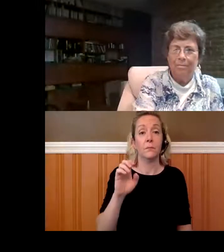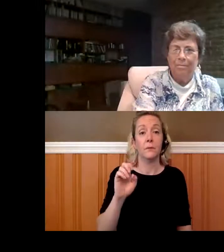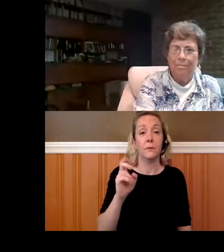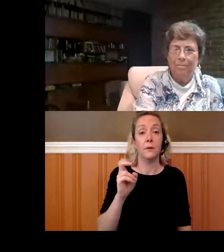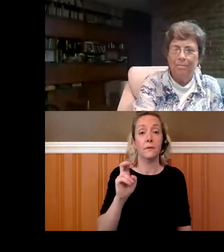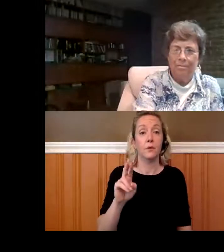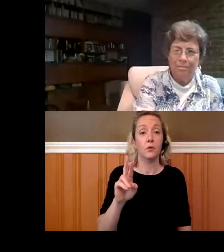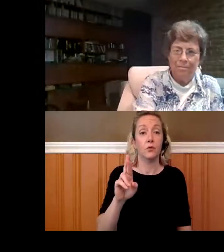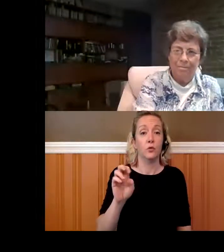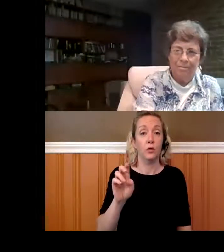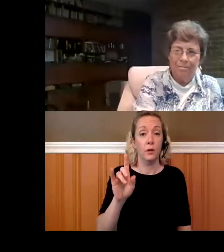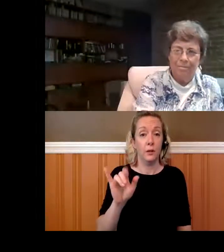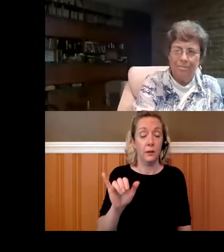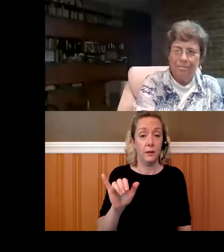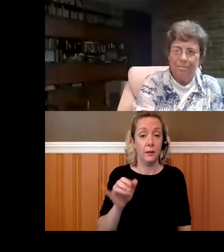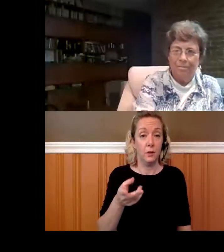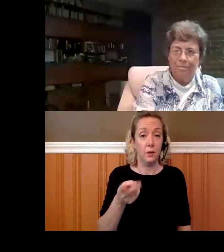volt.